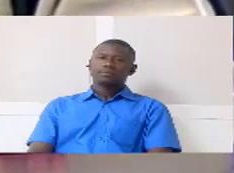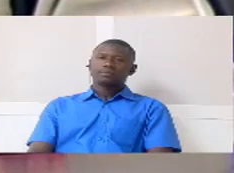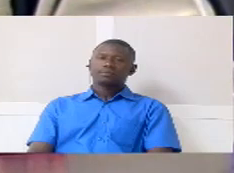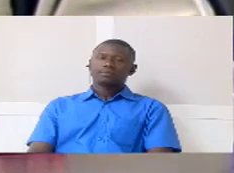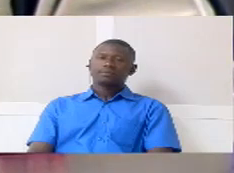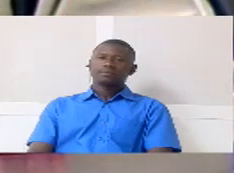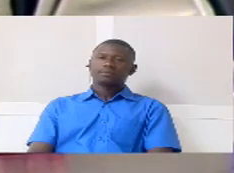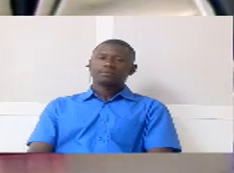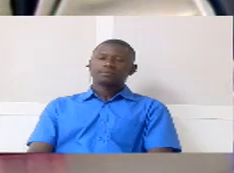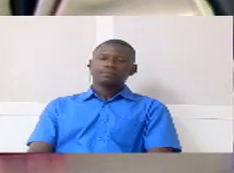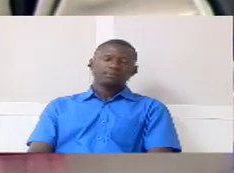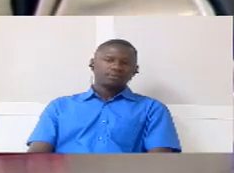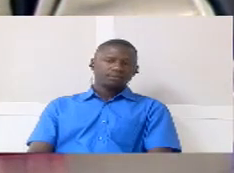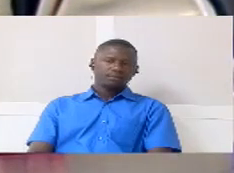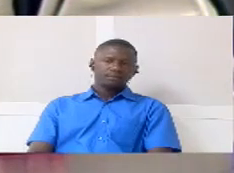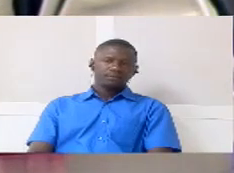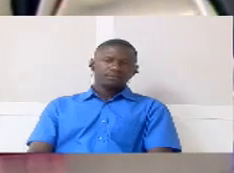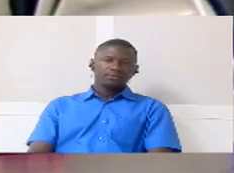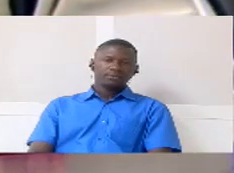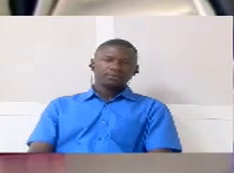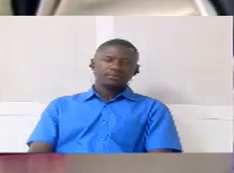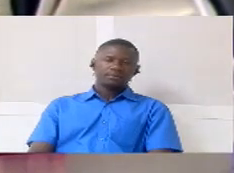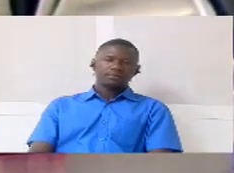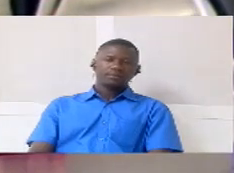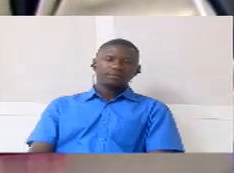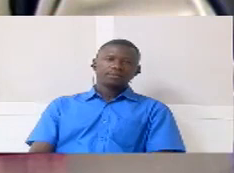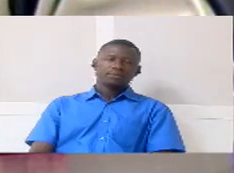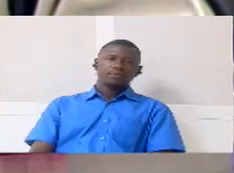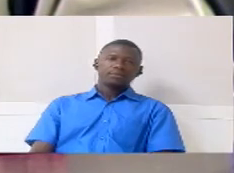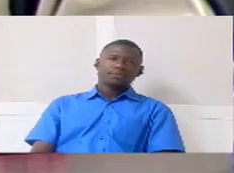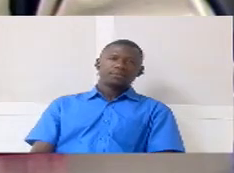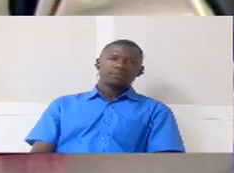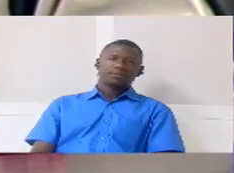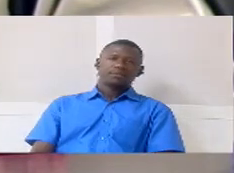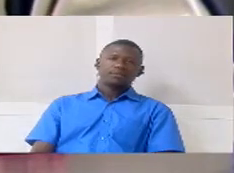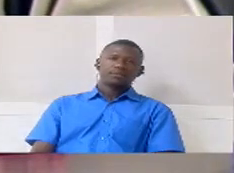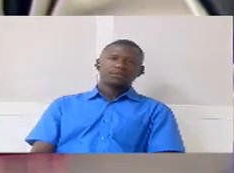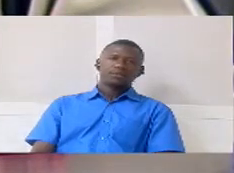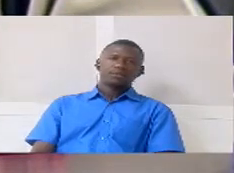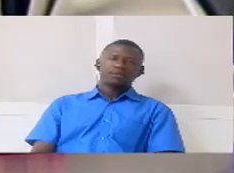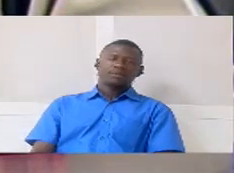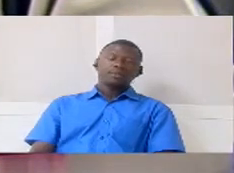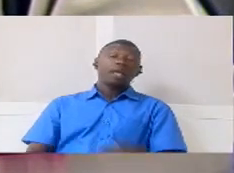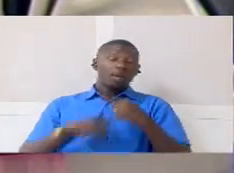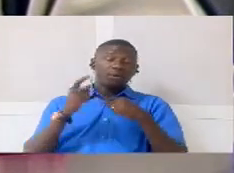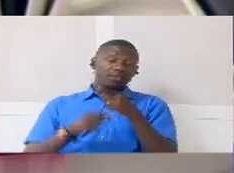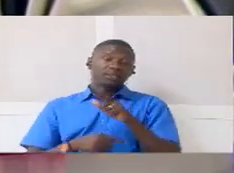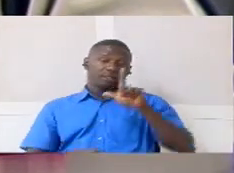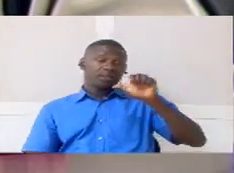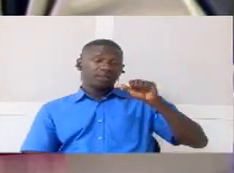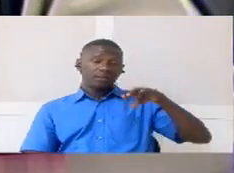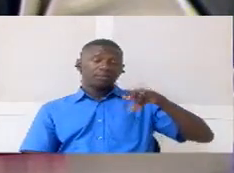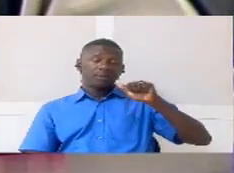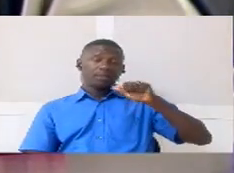man tumando awato man tregeto bari kuoku afuta gento coming prisoner